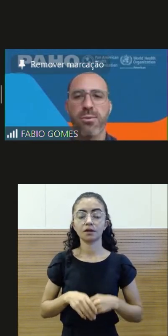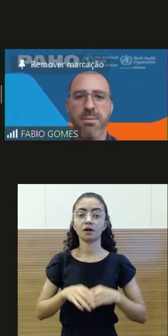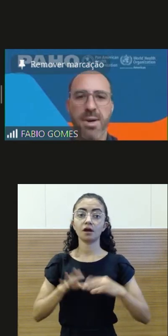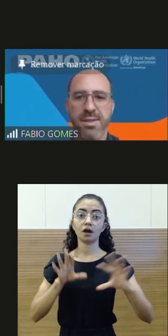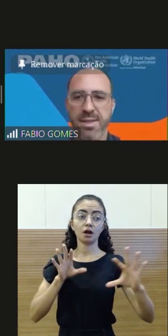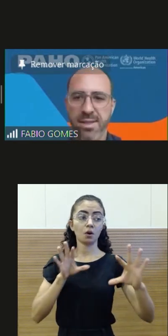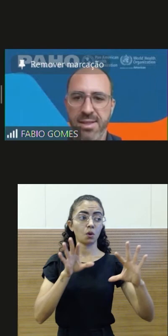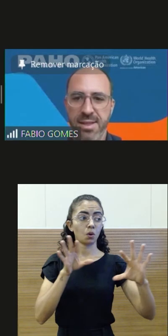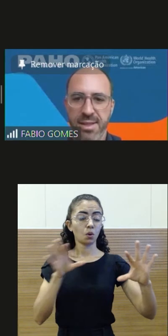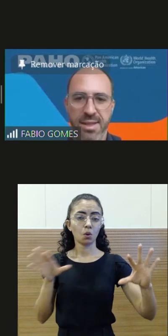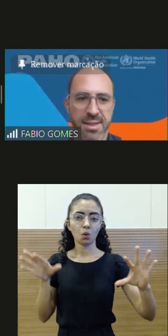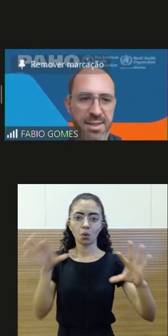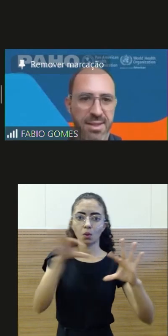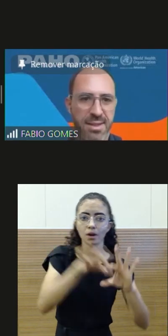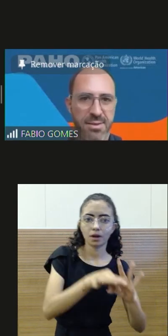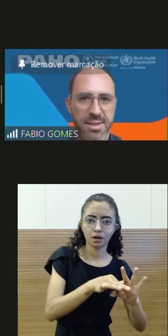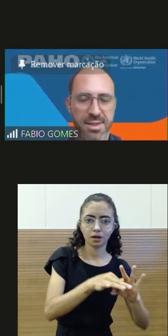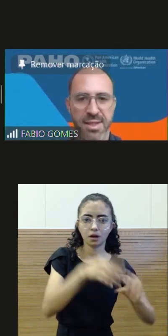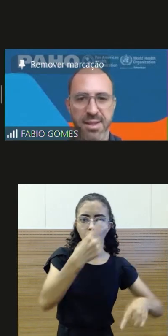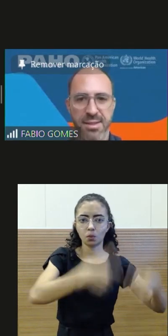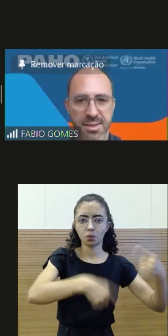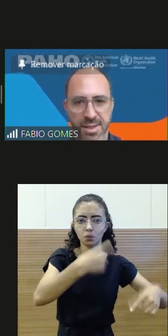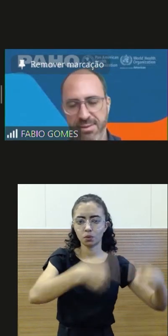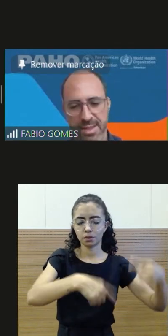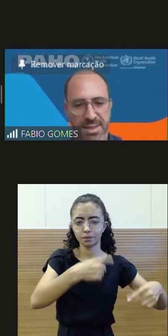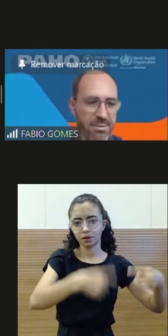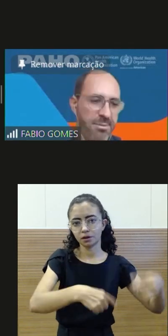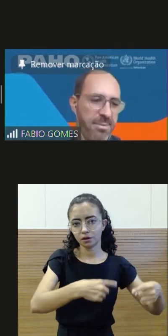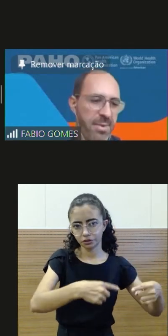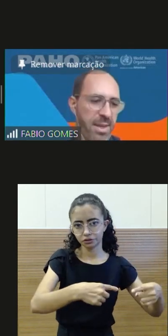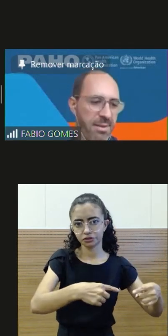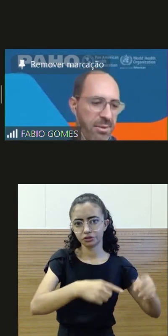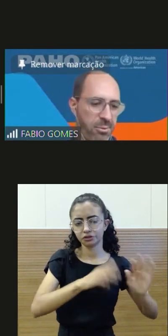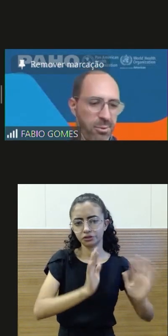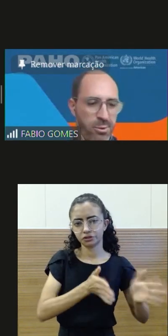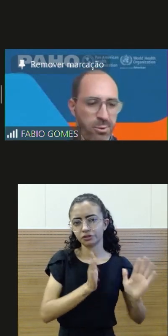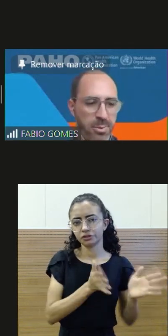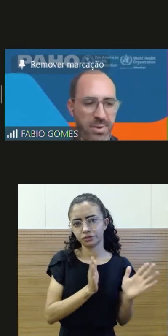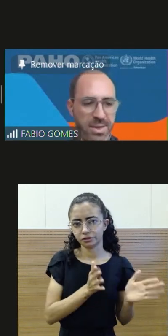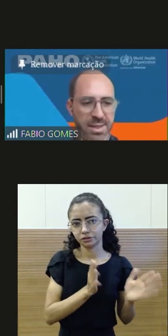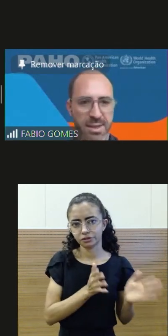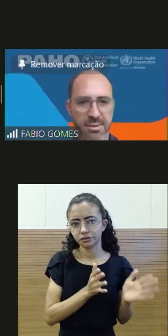And I think the idea connects very much with the debate